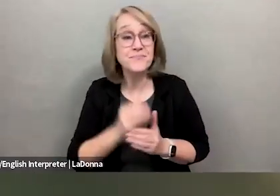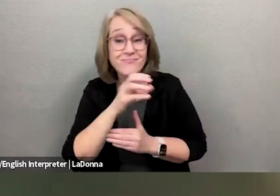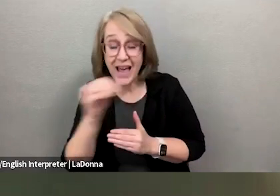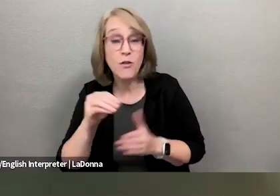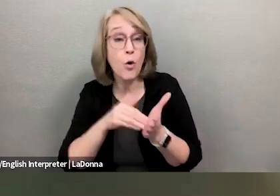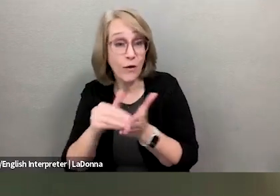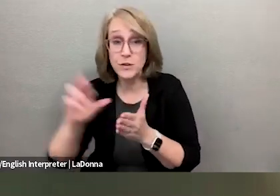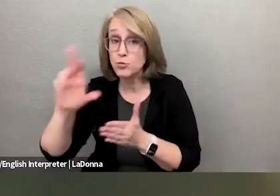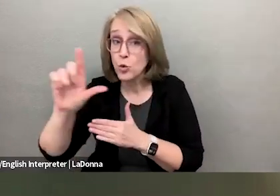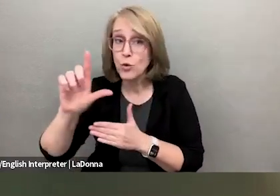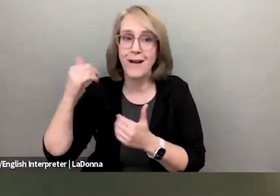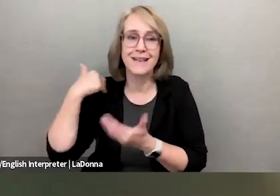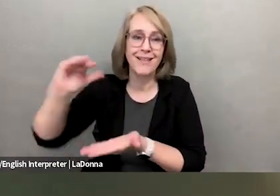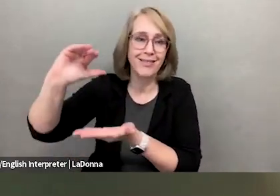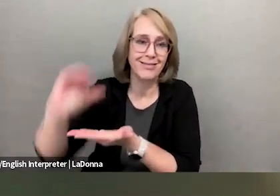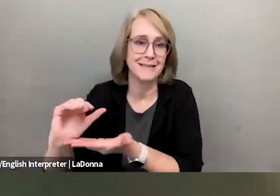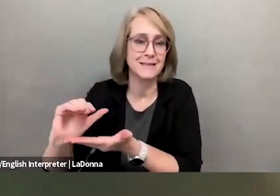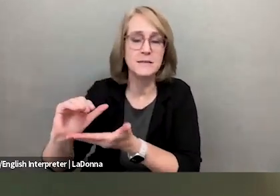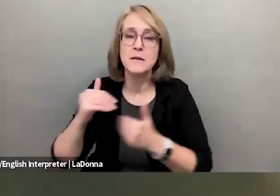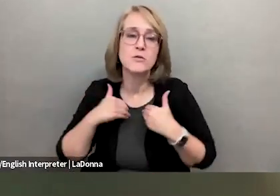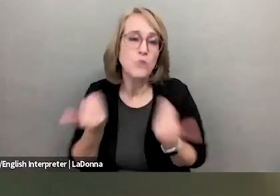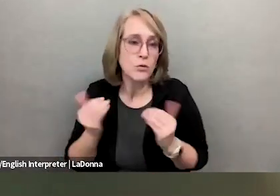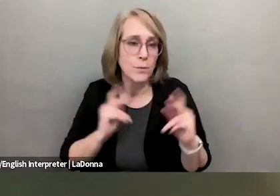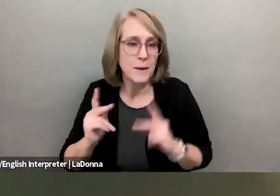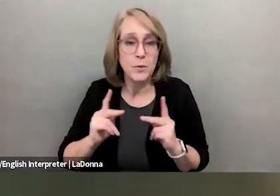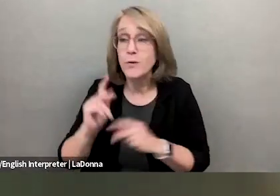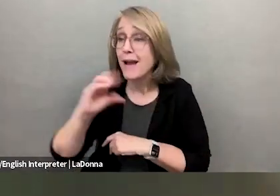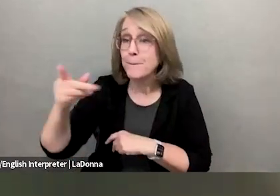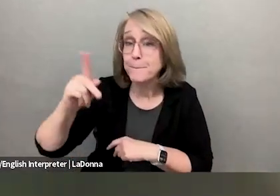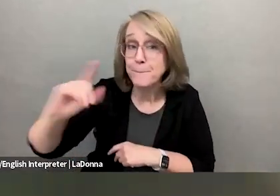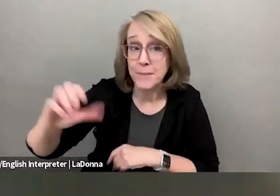people and fewer public transportation options. And so to the